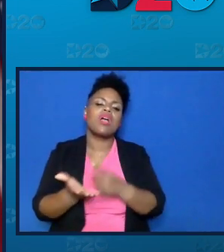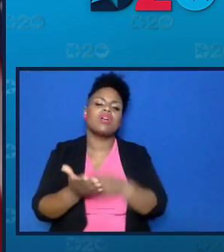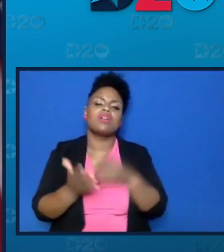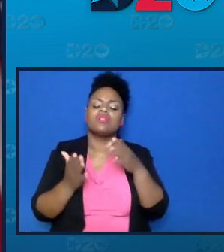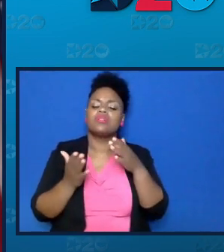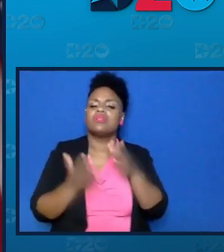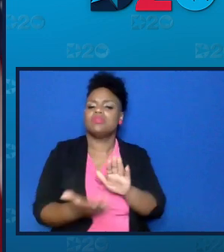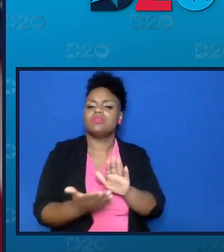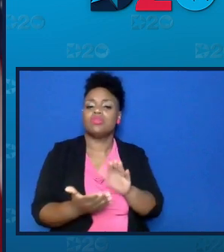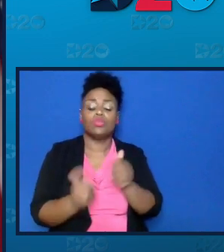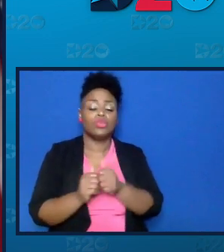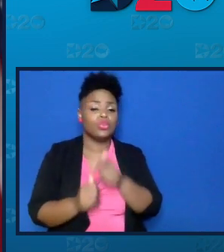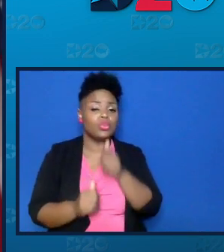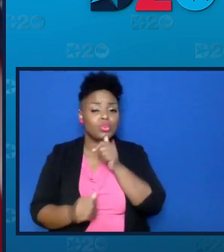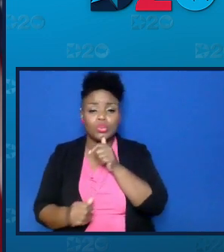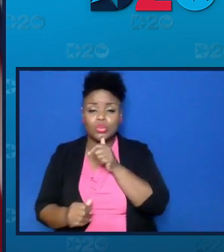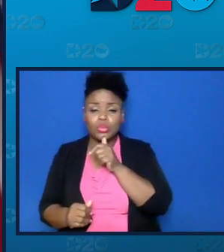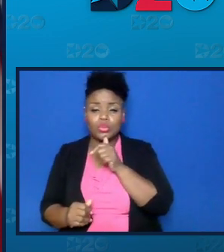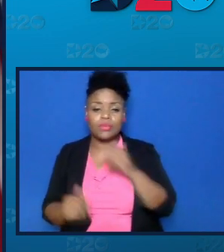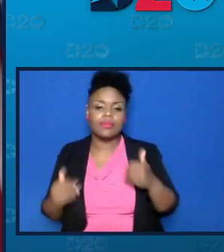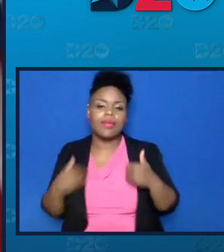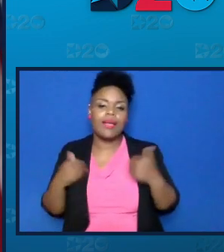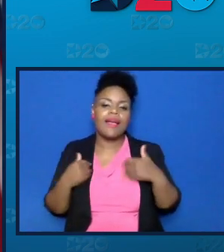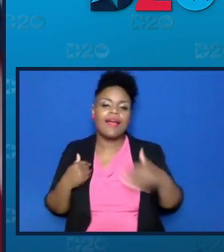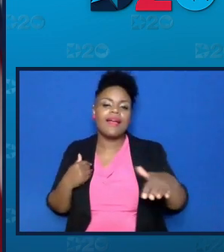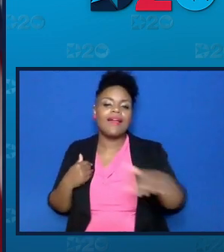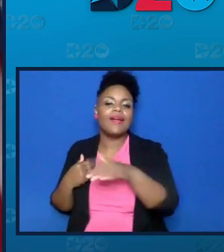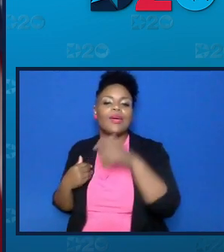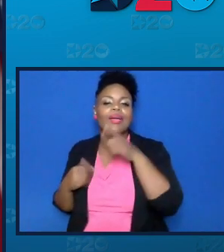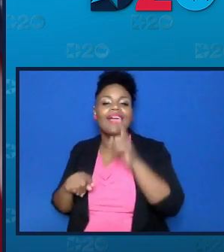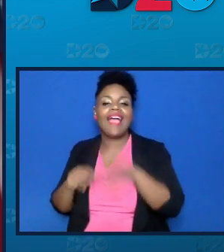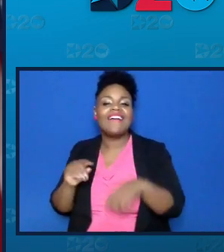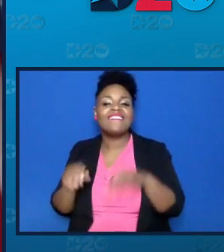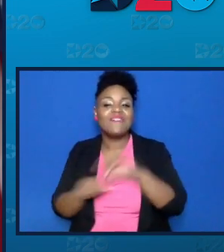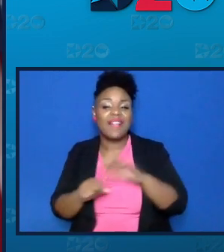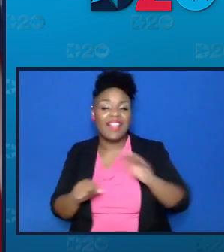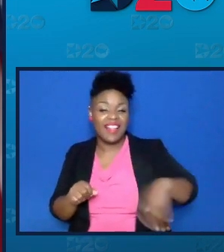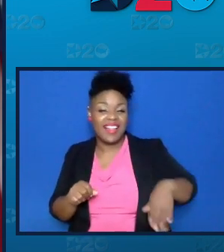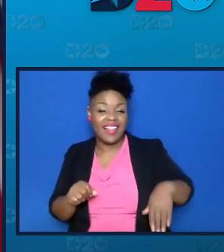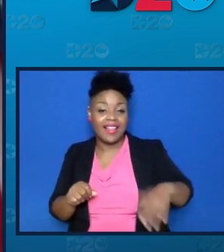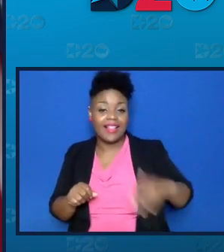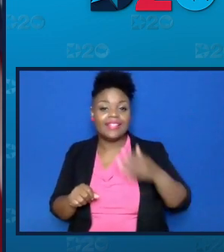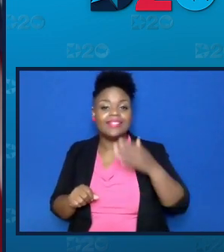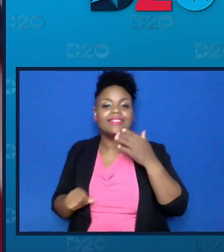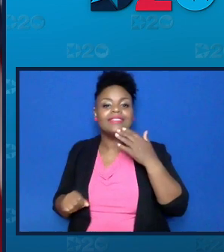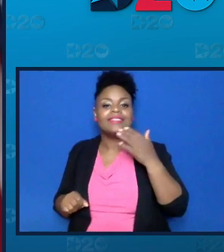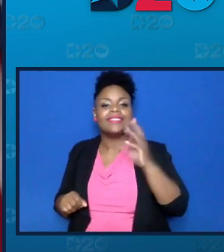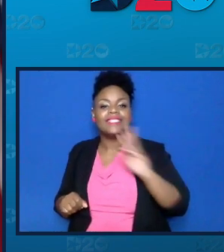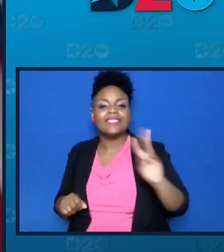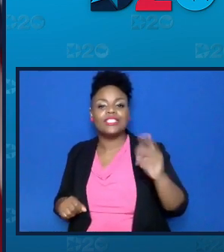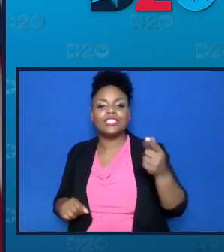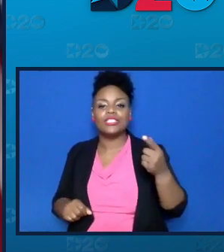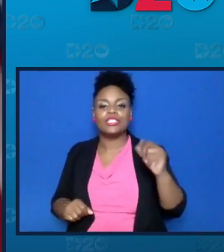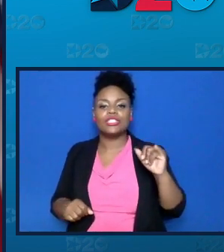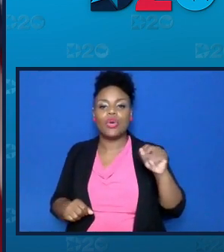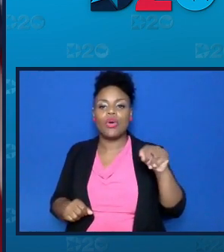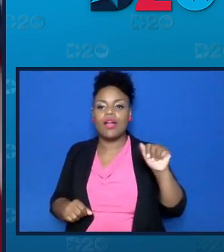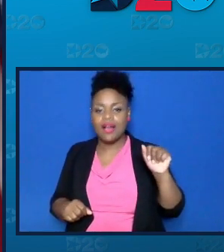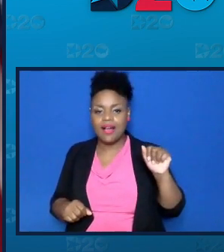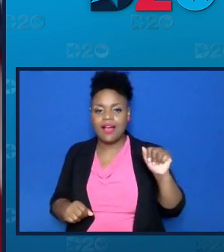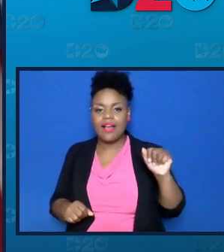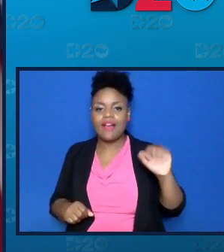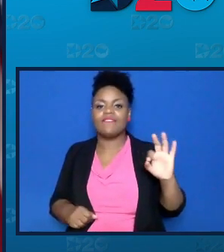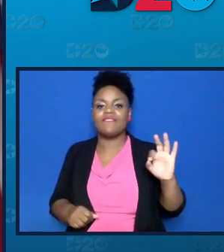vote. I met with 6-year-old Gianna Floyd the day before her daddy, George Floyd, was laid to